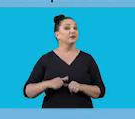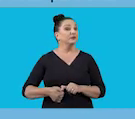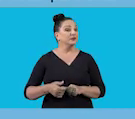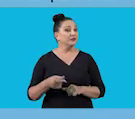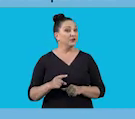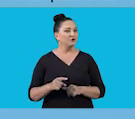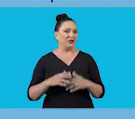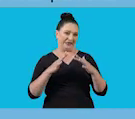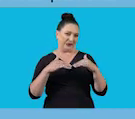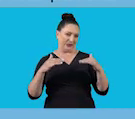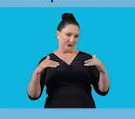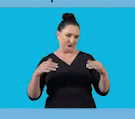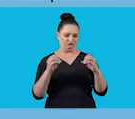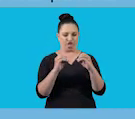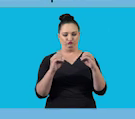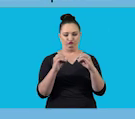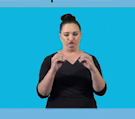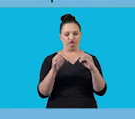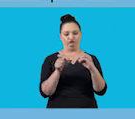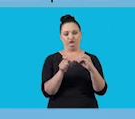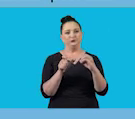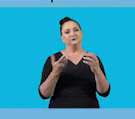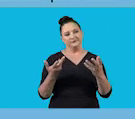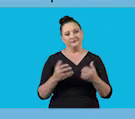followed by a liquid,